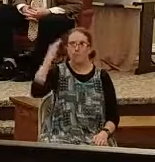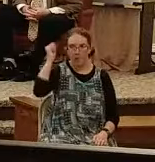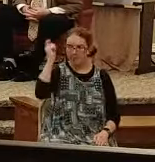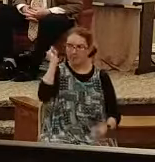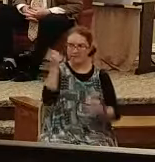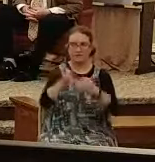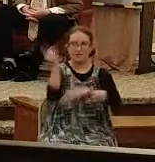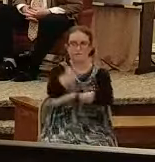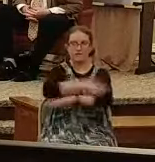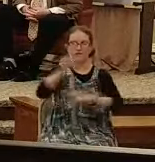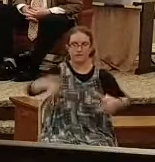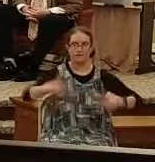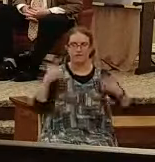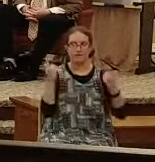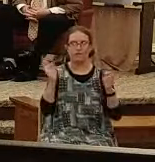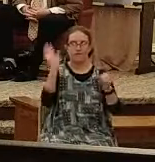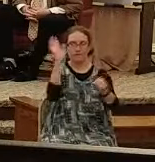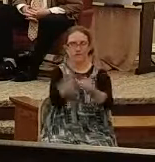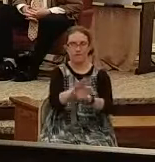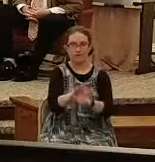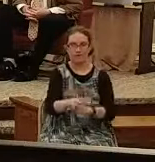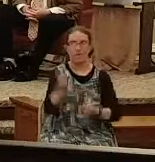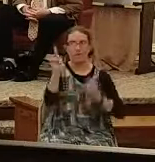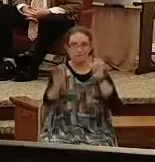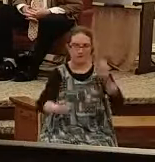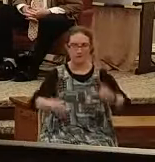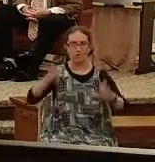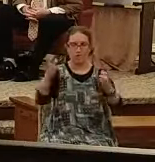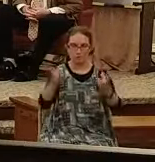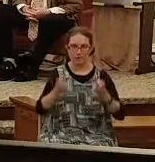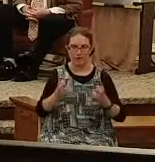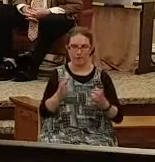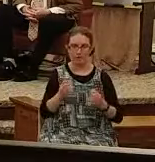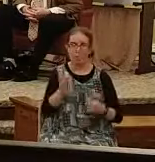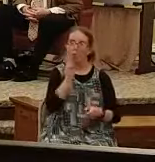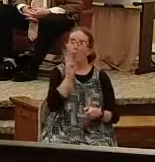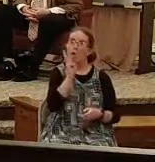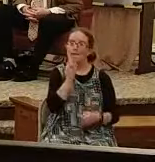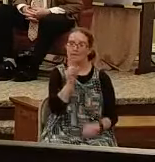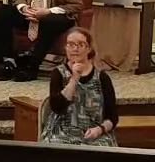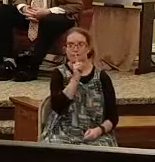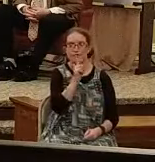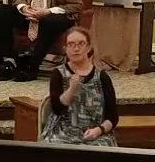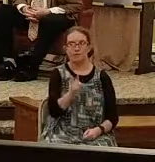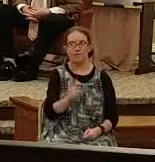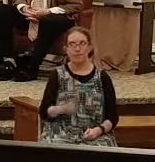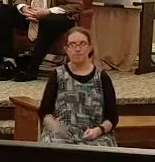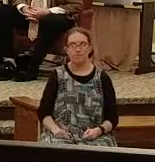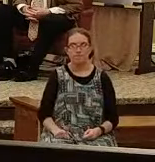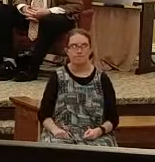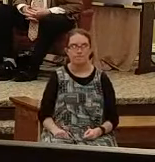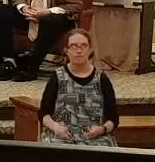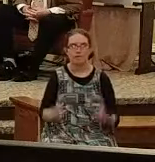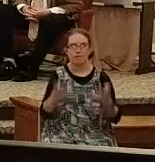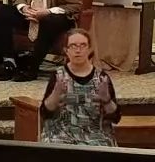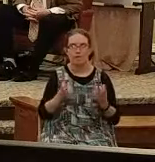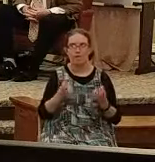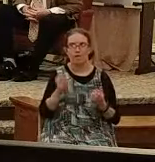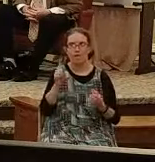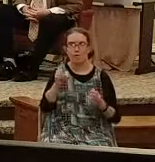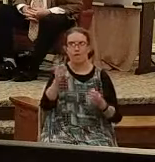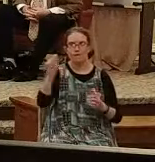last days we're living in is filled, amen, with people who want to water down truth. Amen. They want one